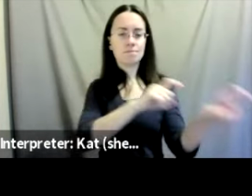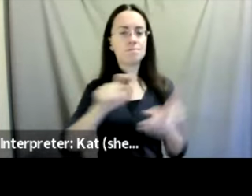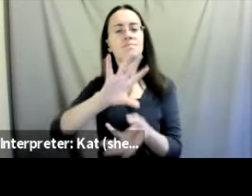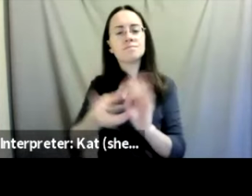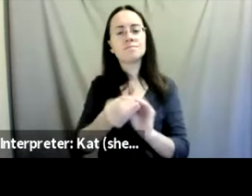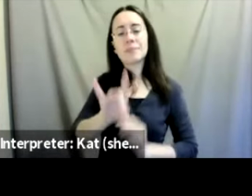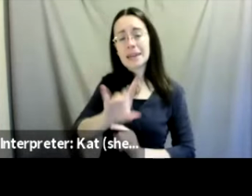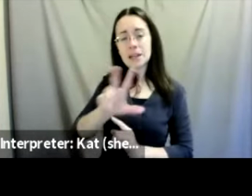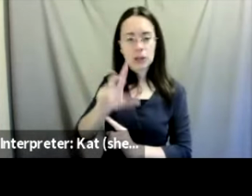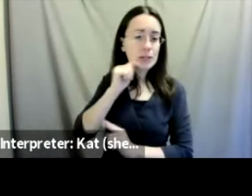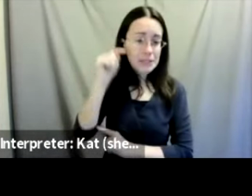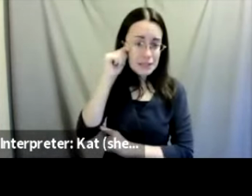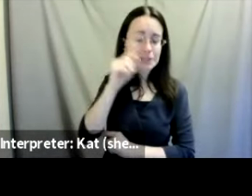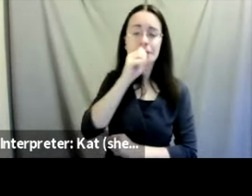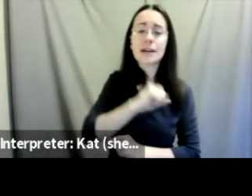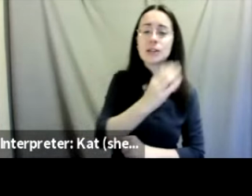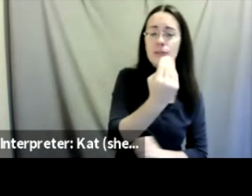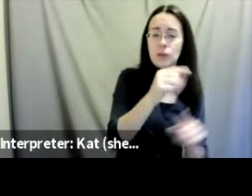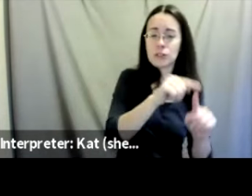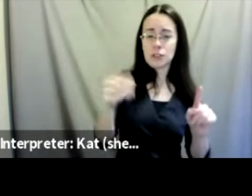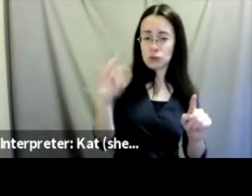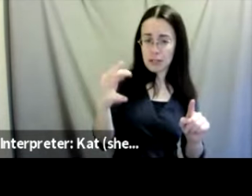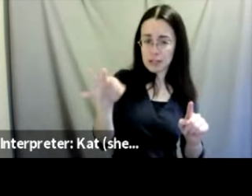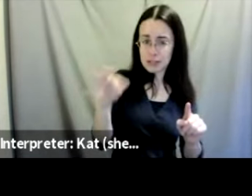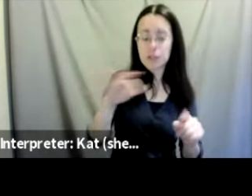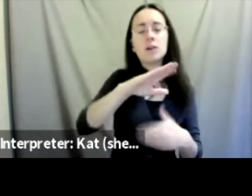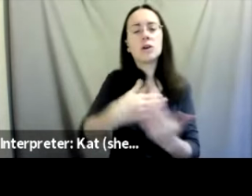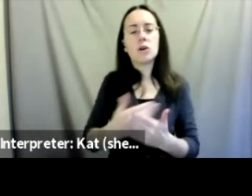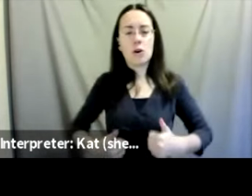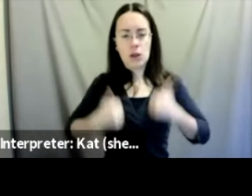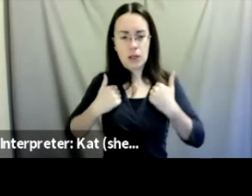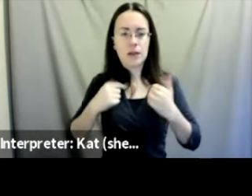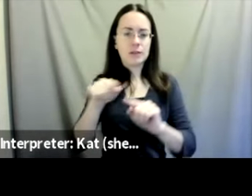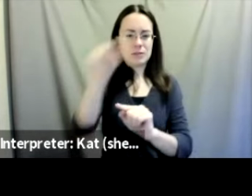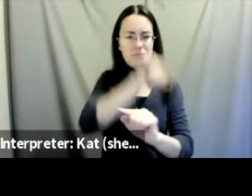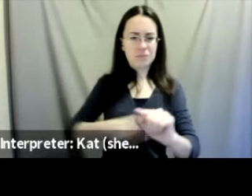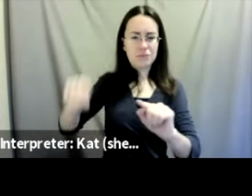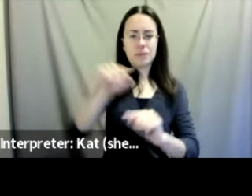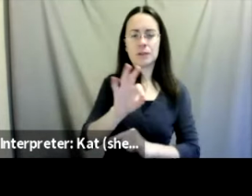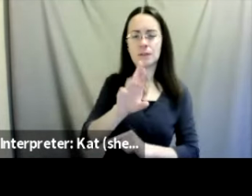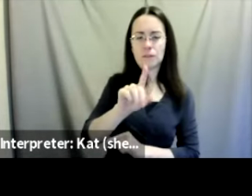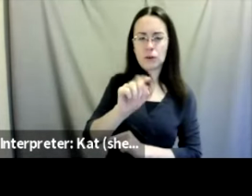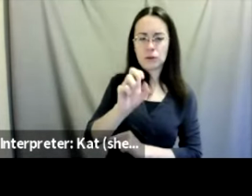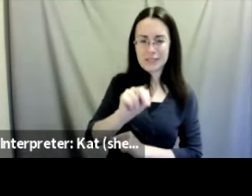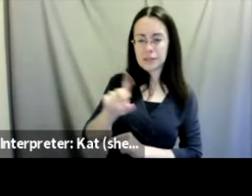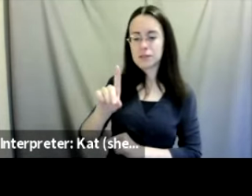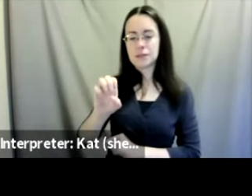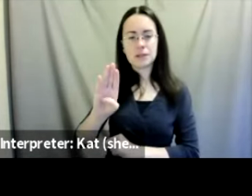19. And we found that they all lived in Fulton, DeKalb, Cobb, Gwinnett, and Clayton